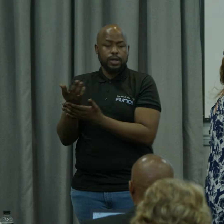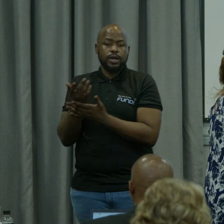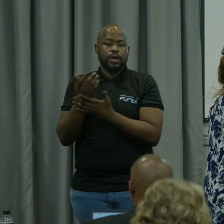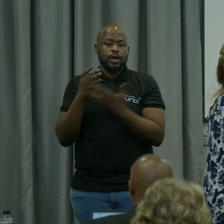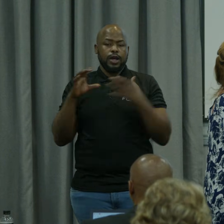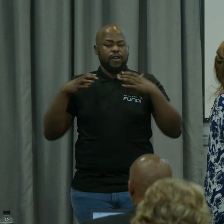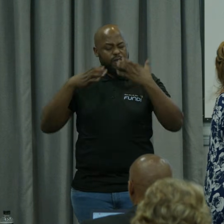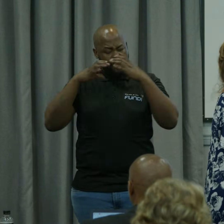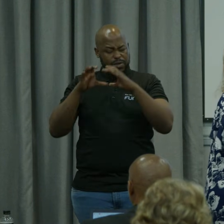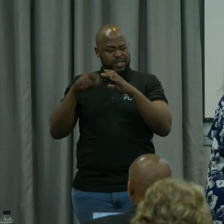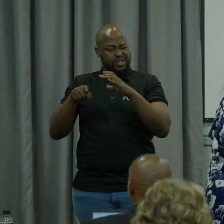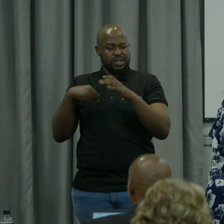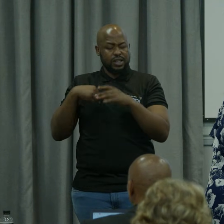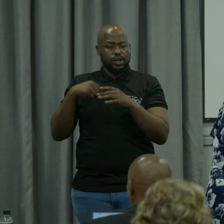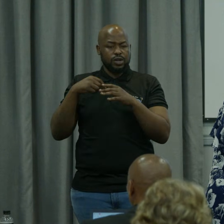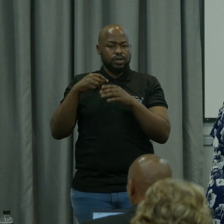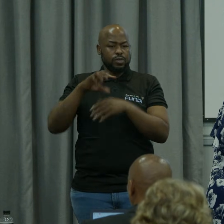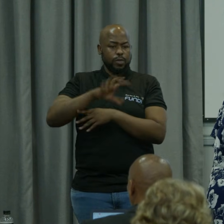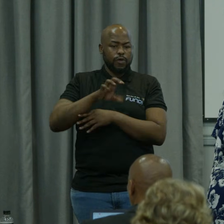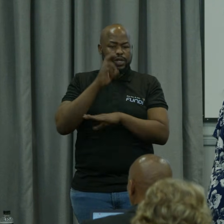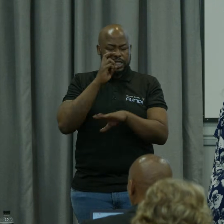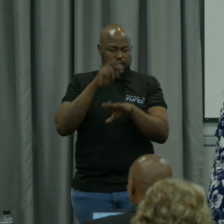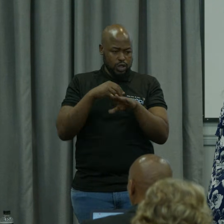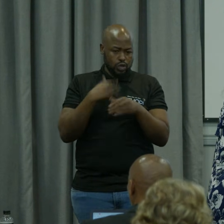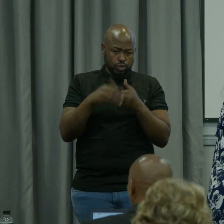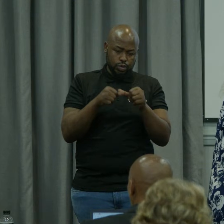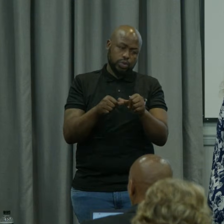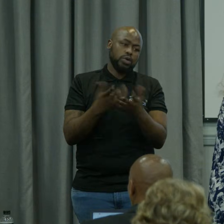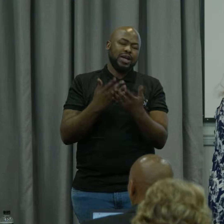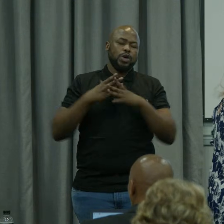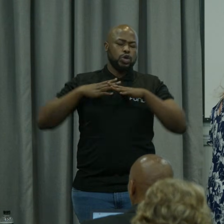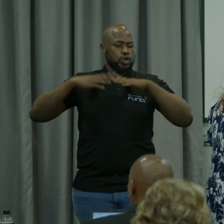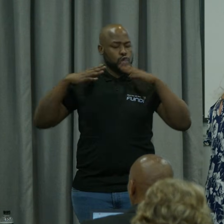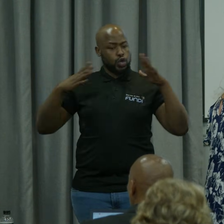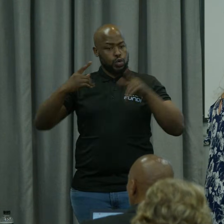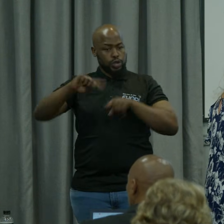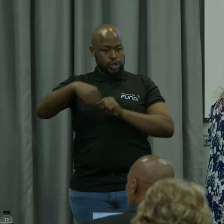to operate within these constraints, which is a major challenge.